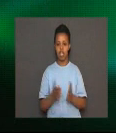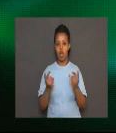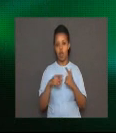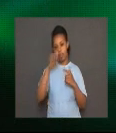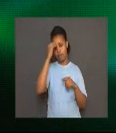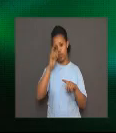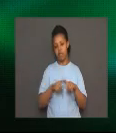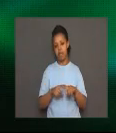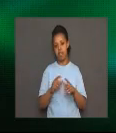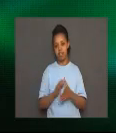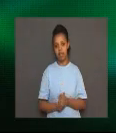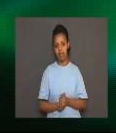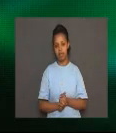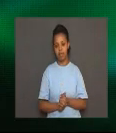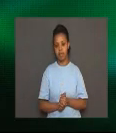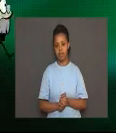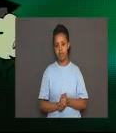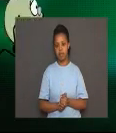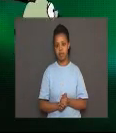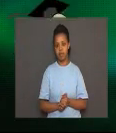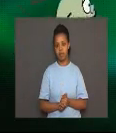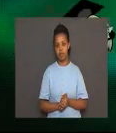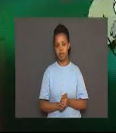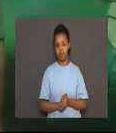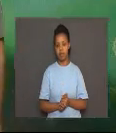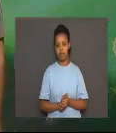Let's get back to our lesson.